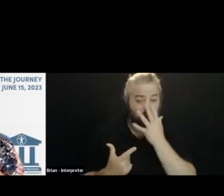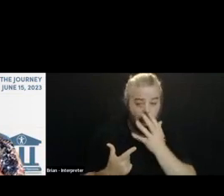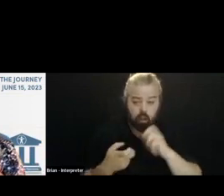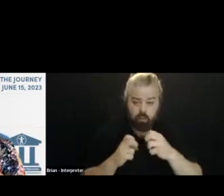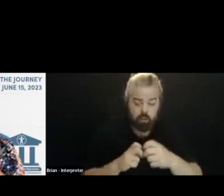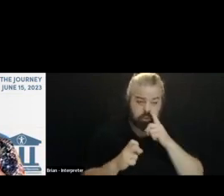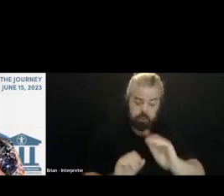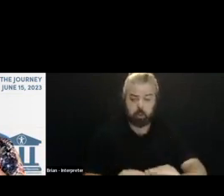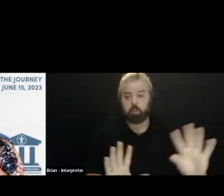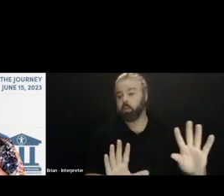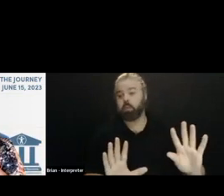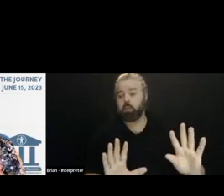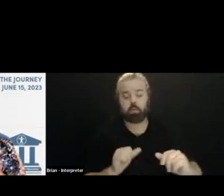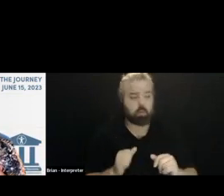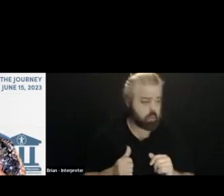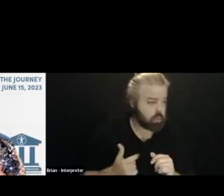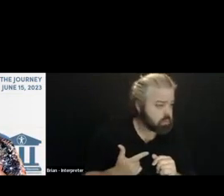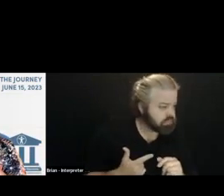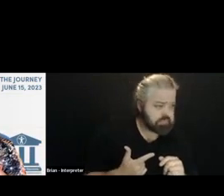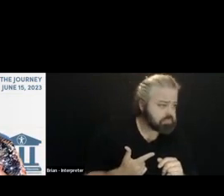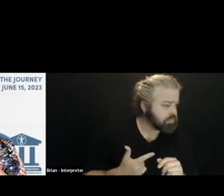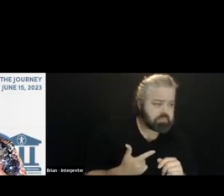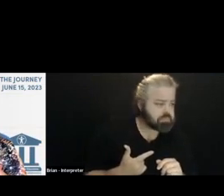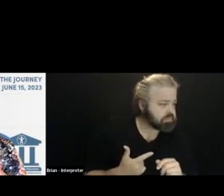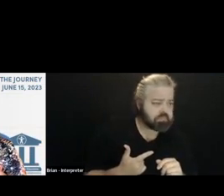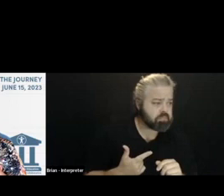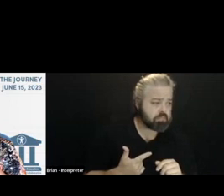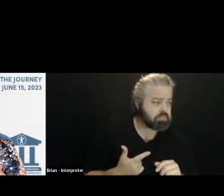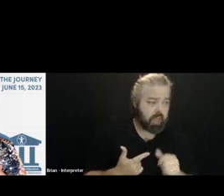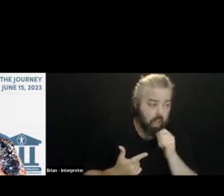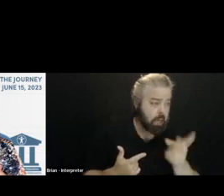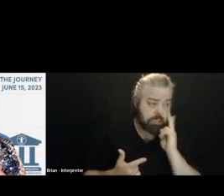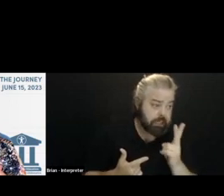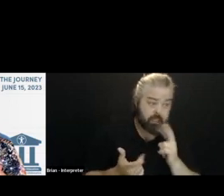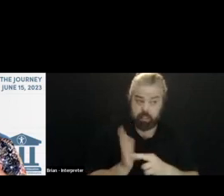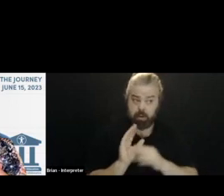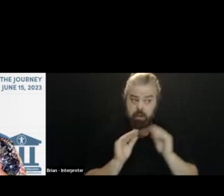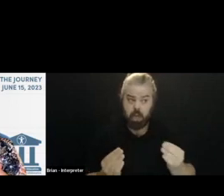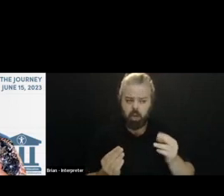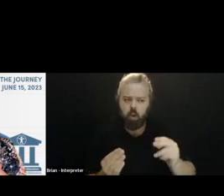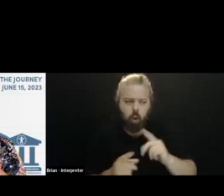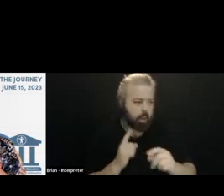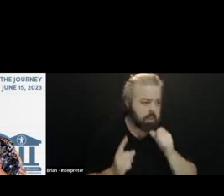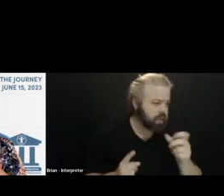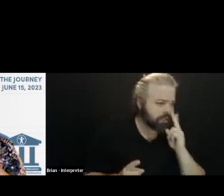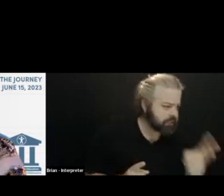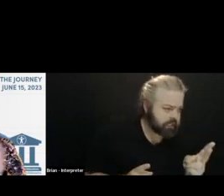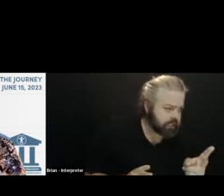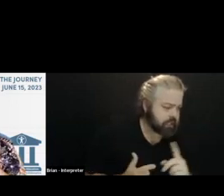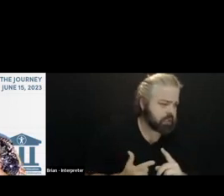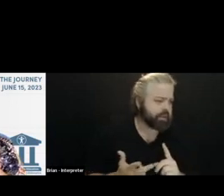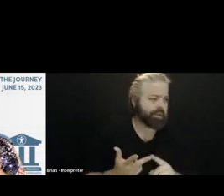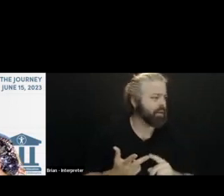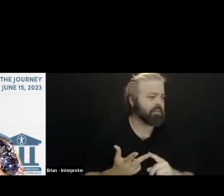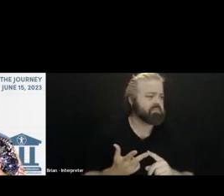stand out to me immediately? I'm not seeing any. That doesn't mean there aren't any, but I'm just not seeing any. There's not a lot of like